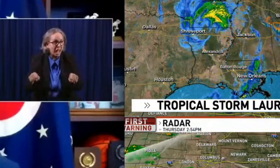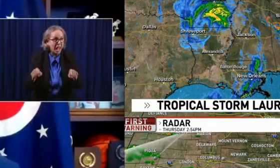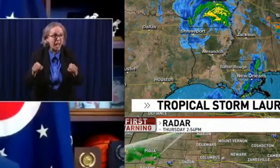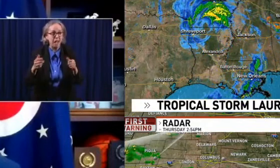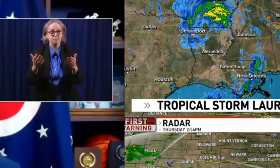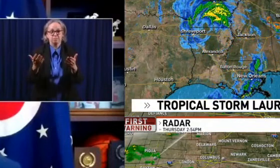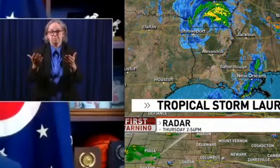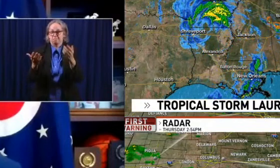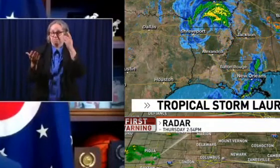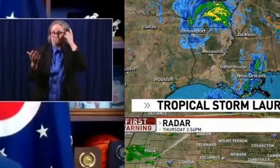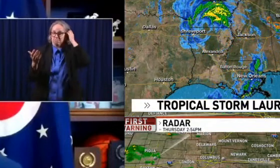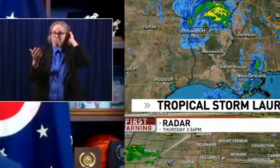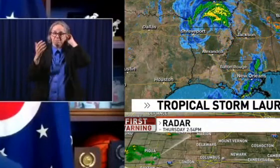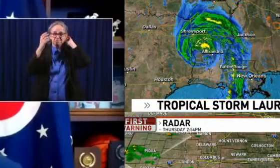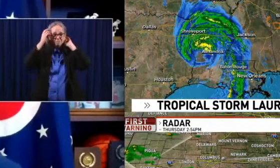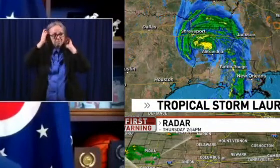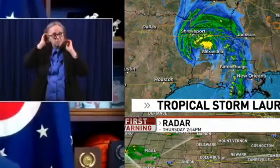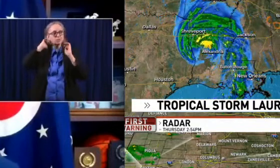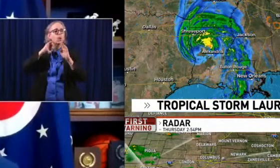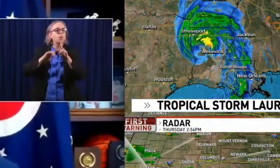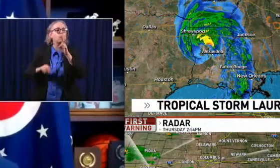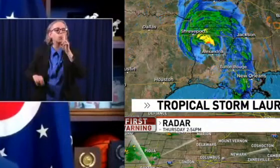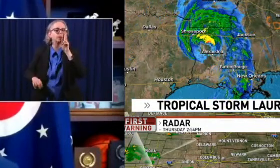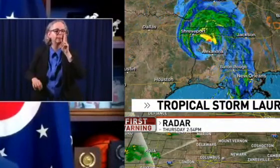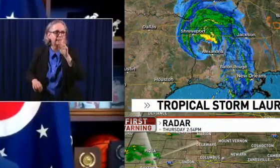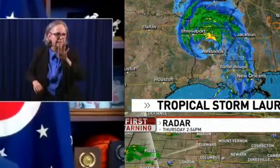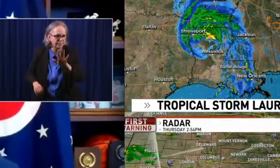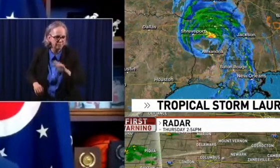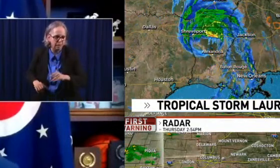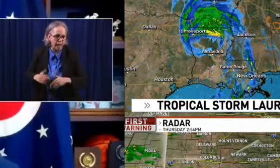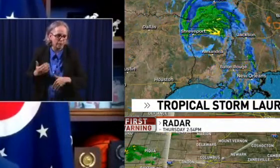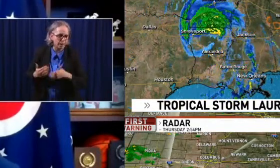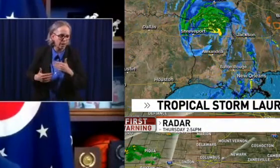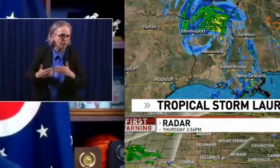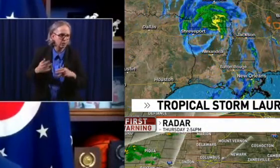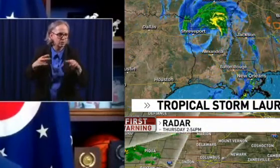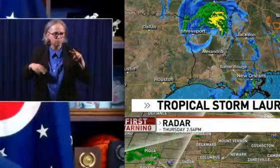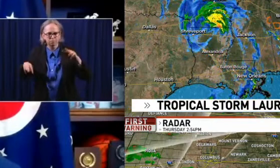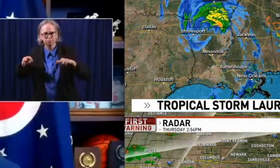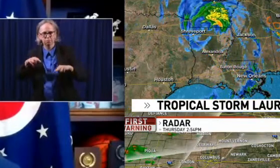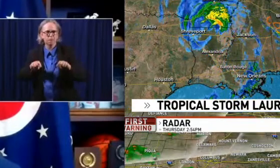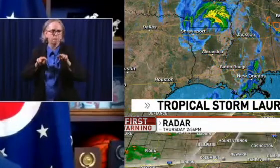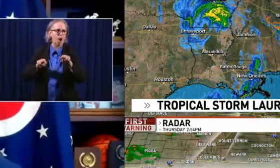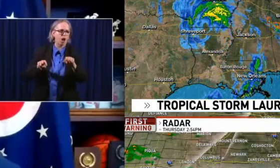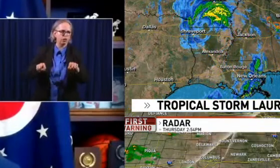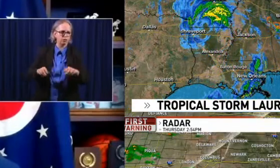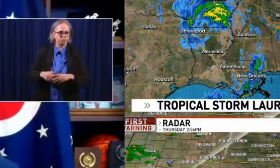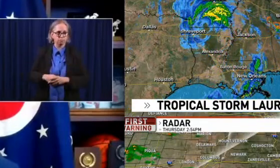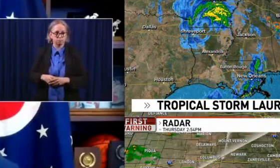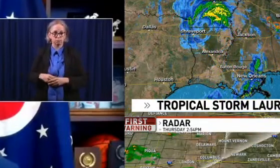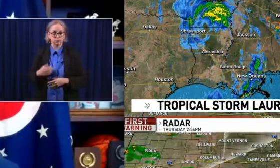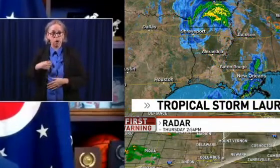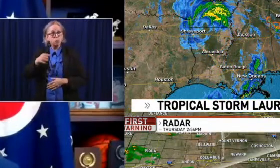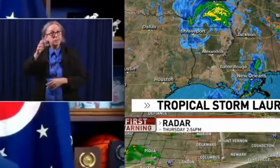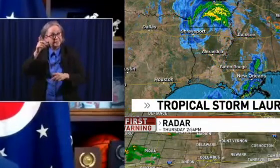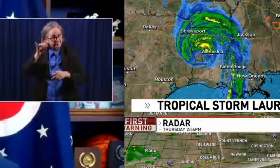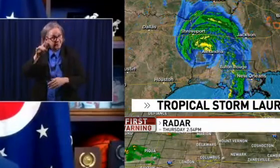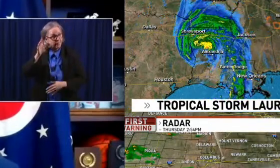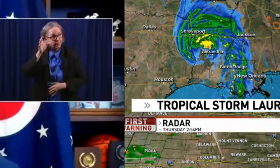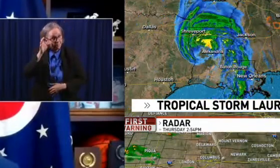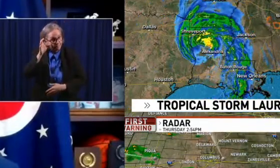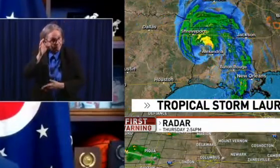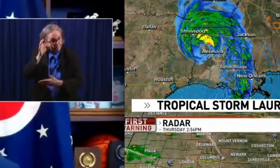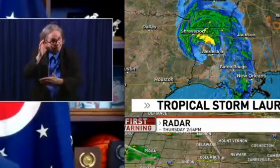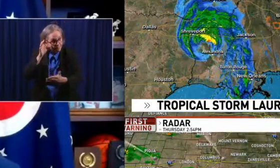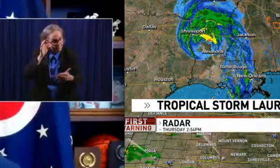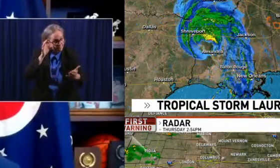how this is transpiring over the course of the next couple of weeks. And we listen, and we'll try to adjust if things